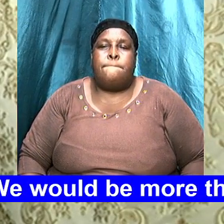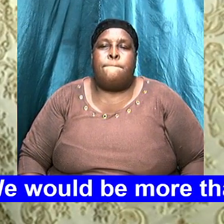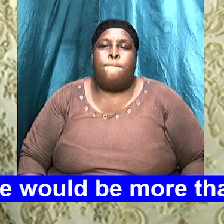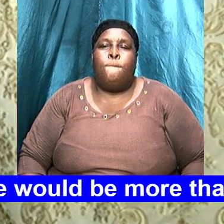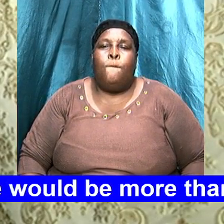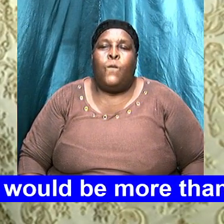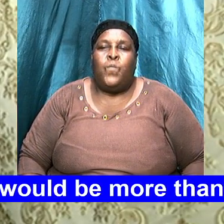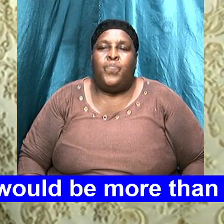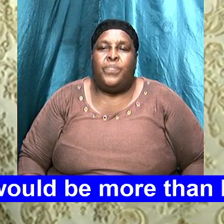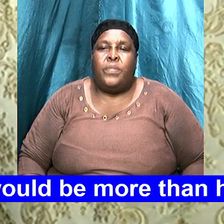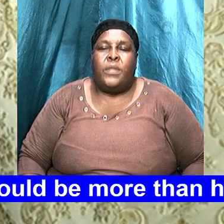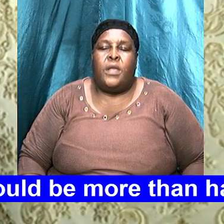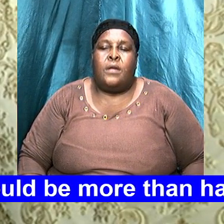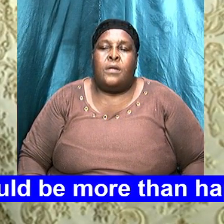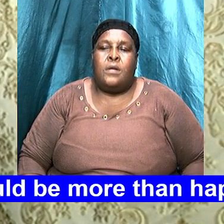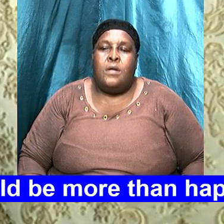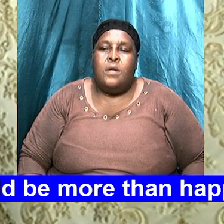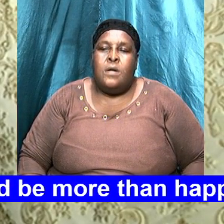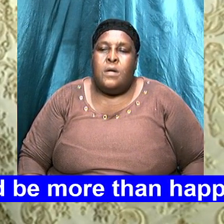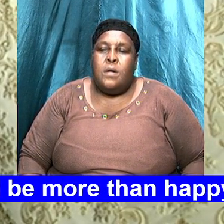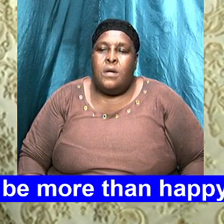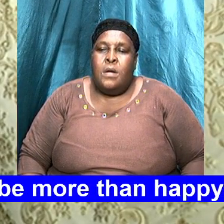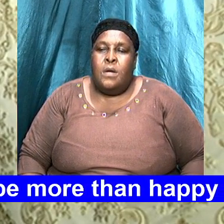after this one we look at Galatians 5